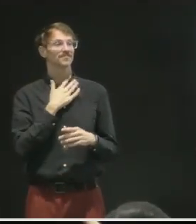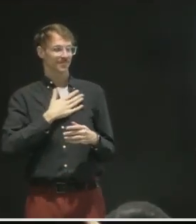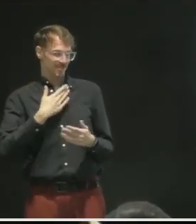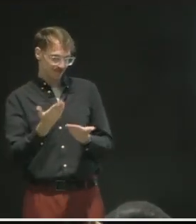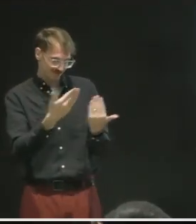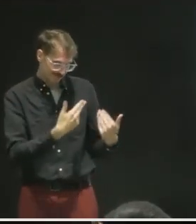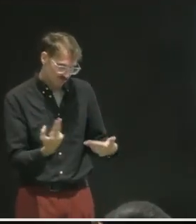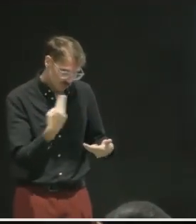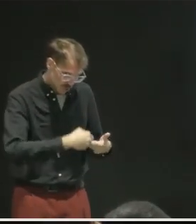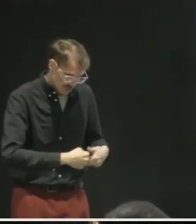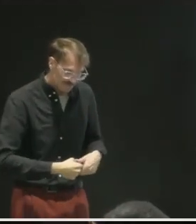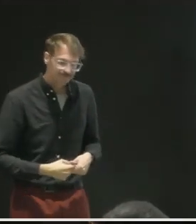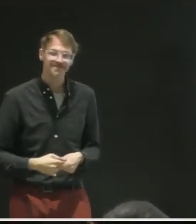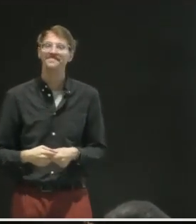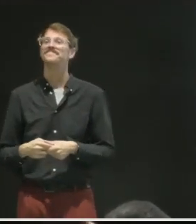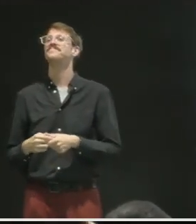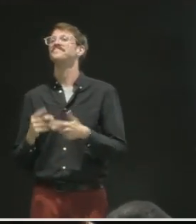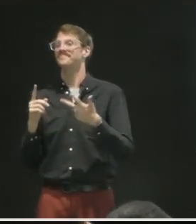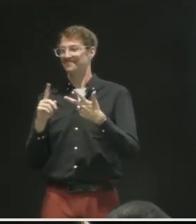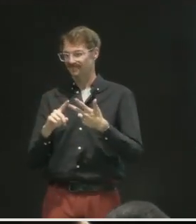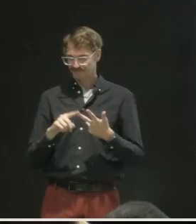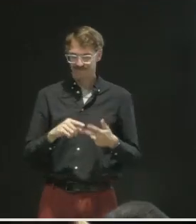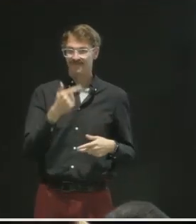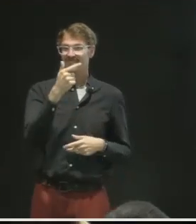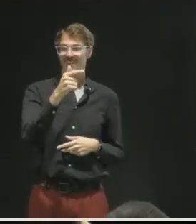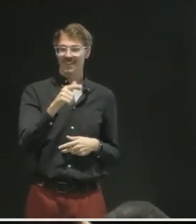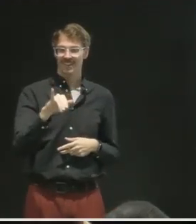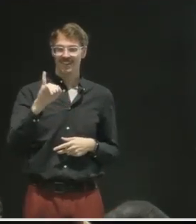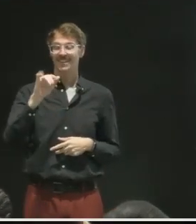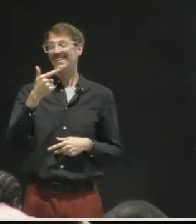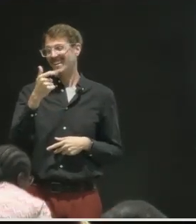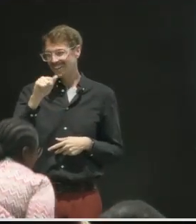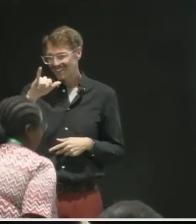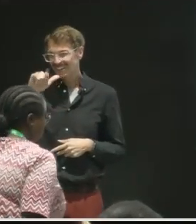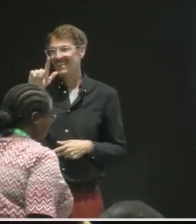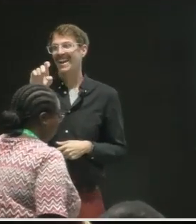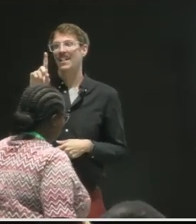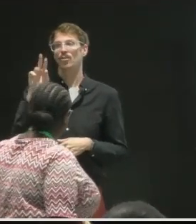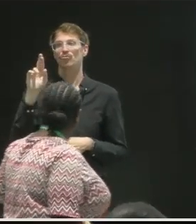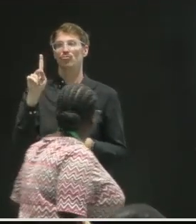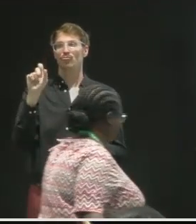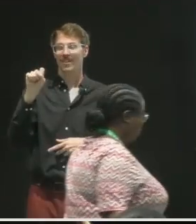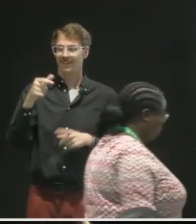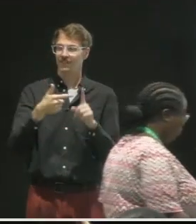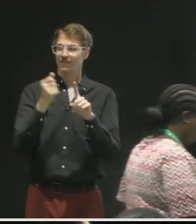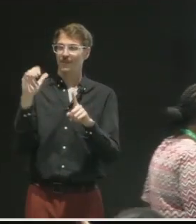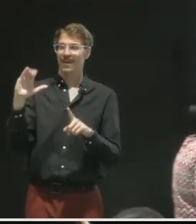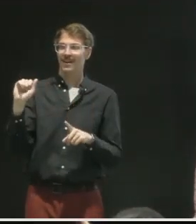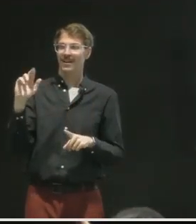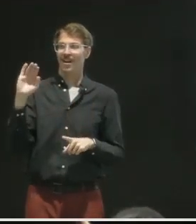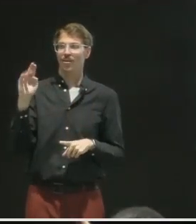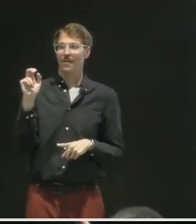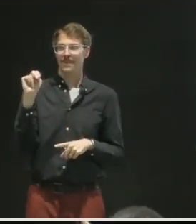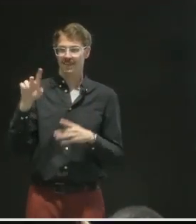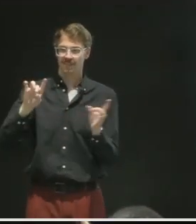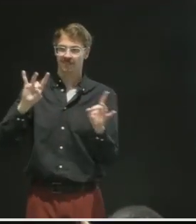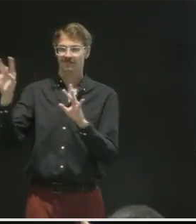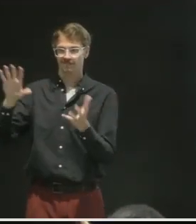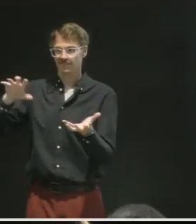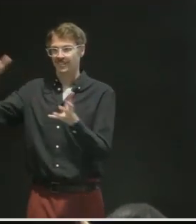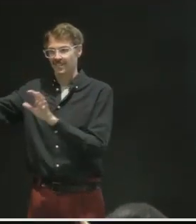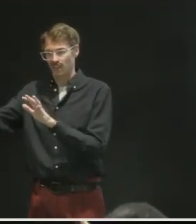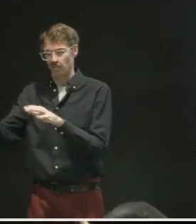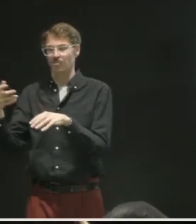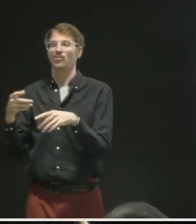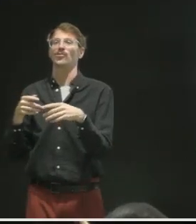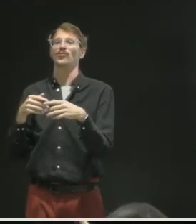stage. And Gail Drakes of the Caribbean Disaster Emergency Management Agency, SEDIMA.